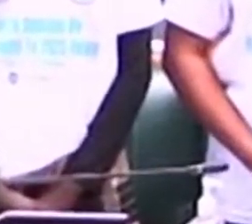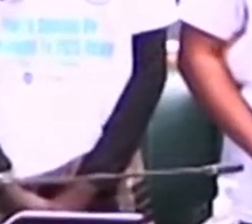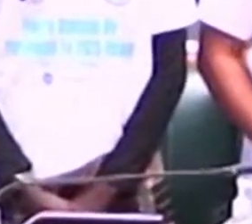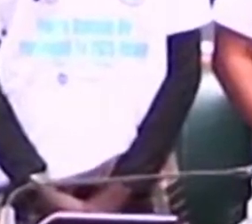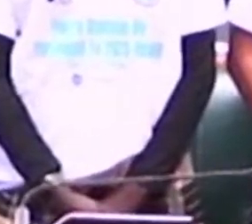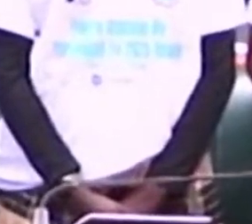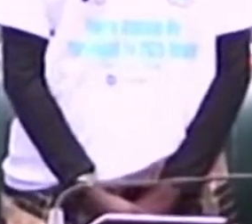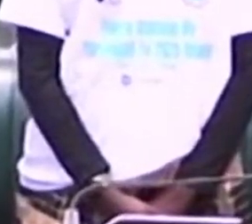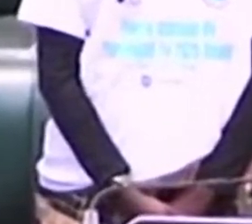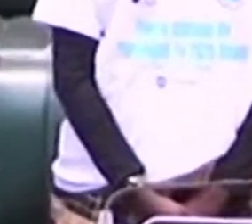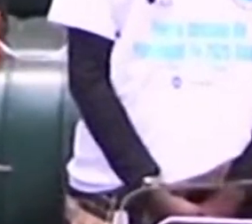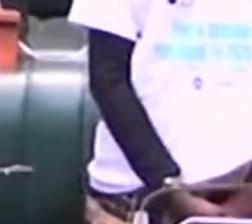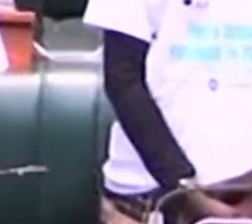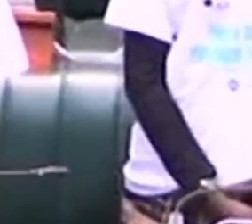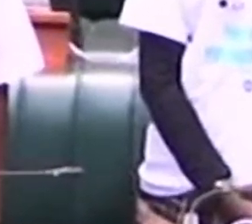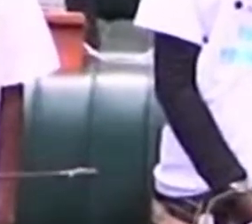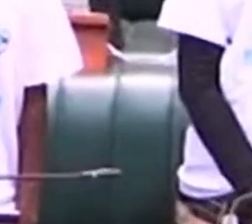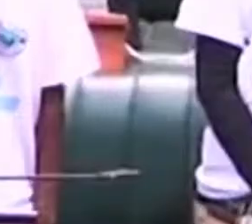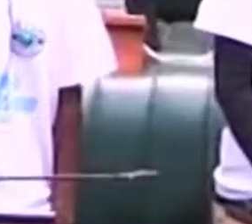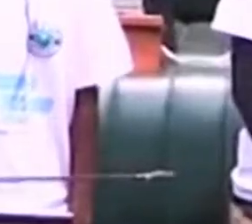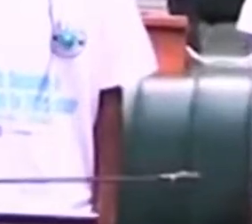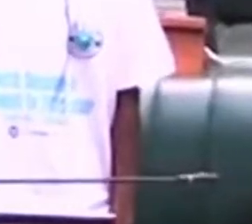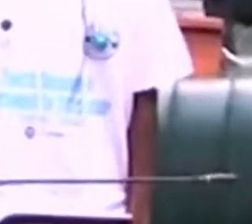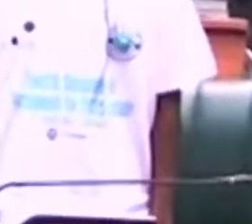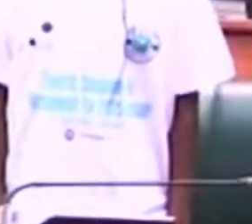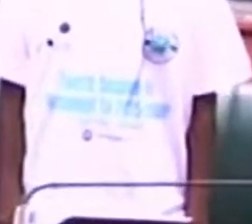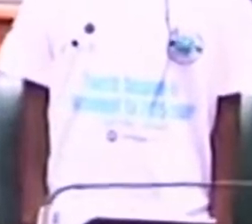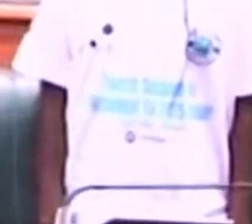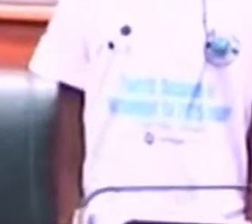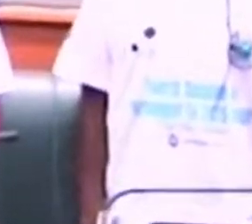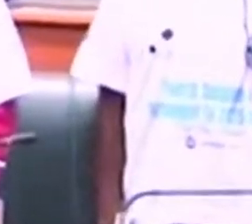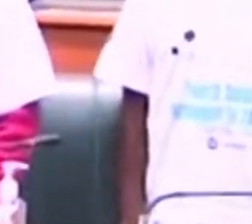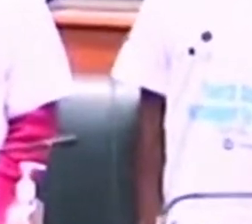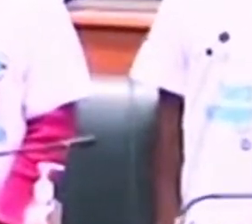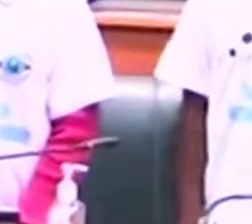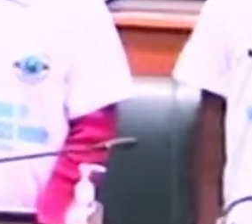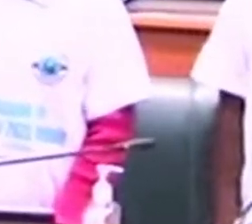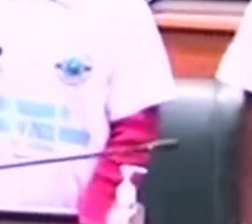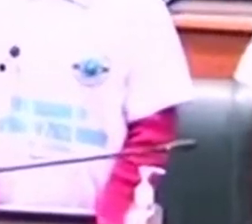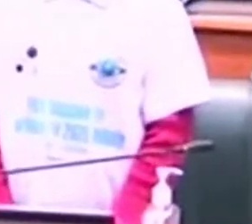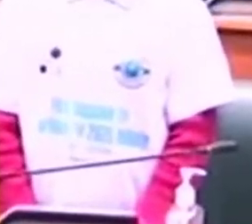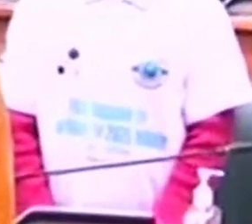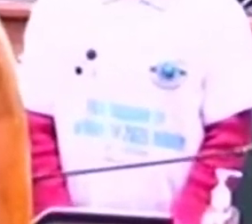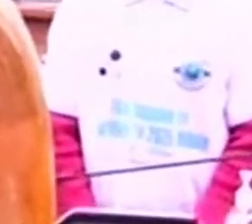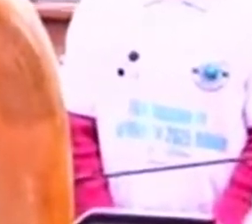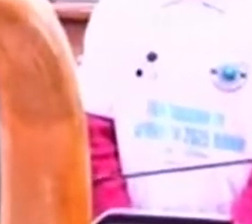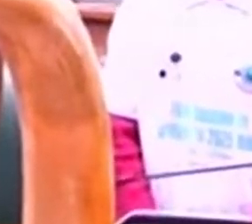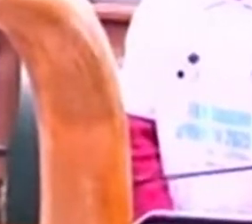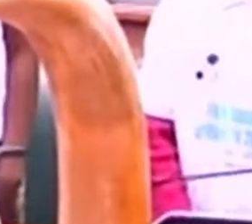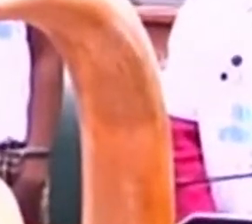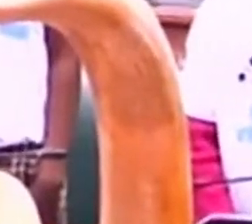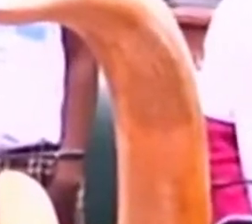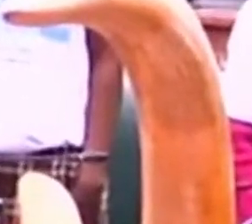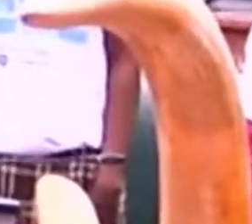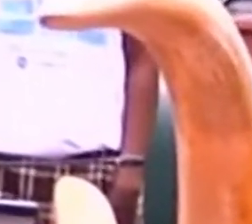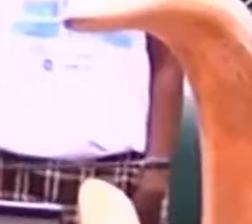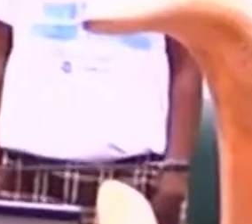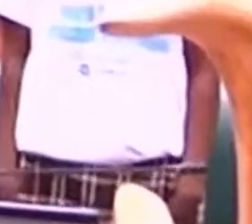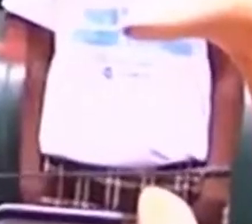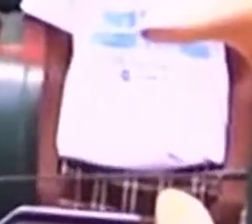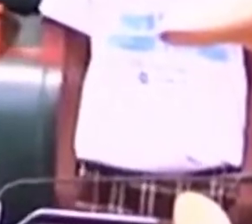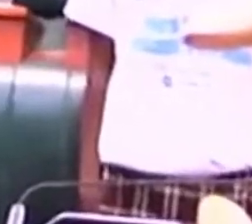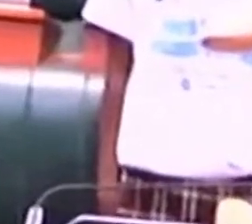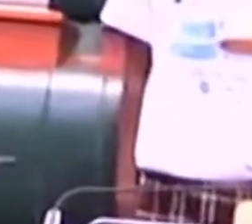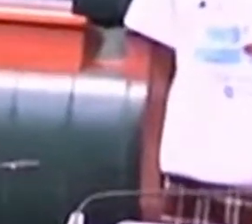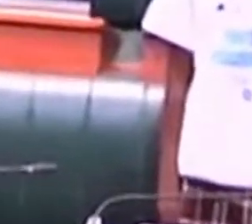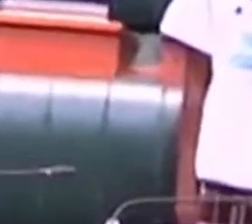and free. Africa is our own motherland, fashioned